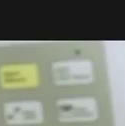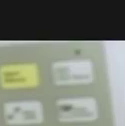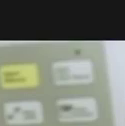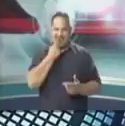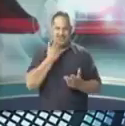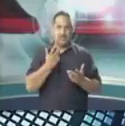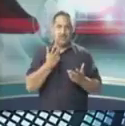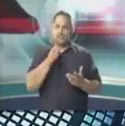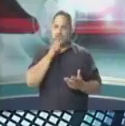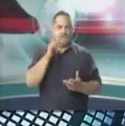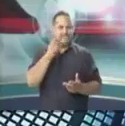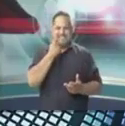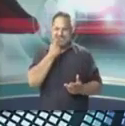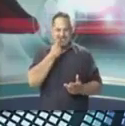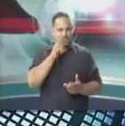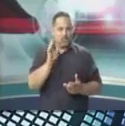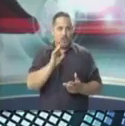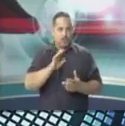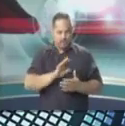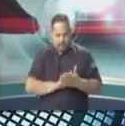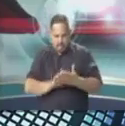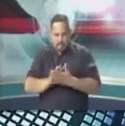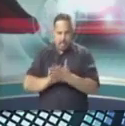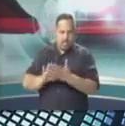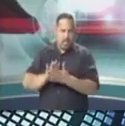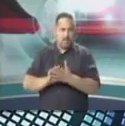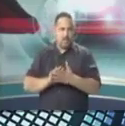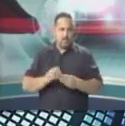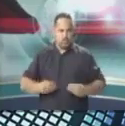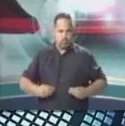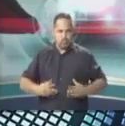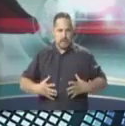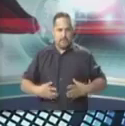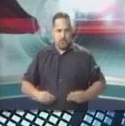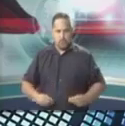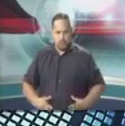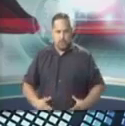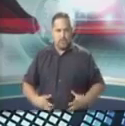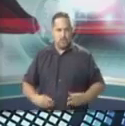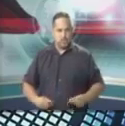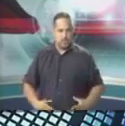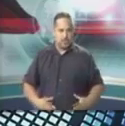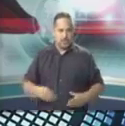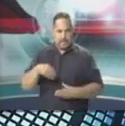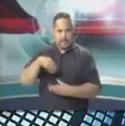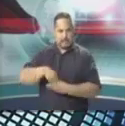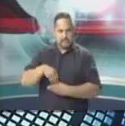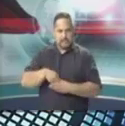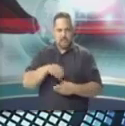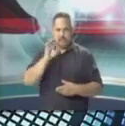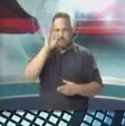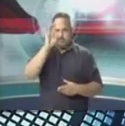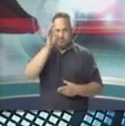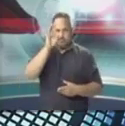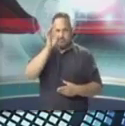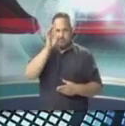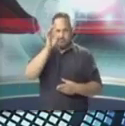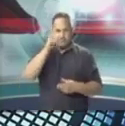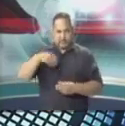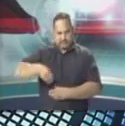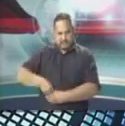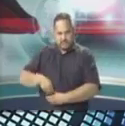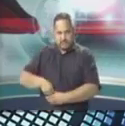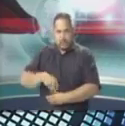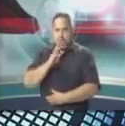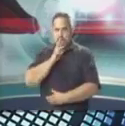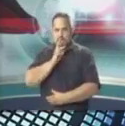individual. It's an inflammatory reaction that fills up the little air sacs in the lungs with a fluid and eventually